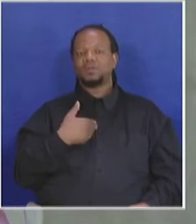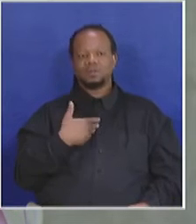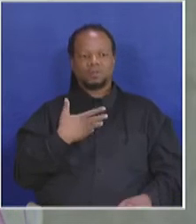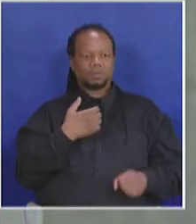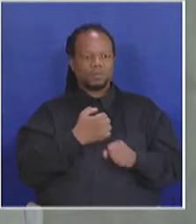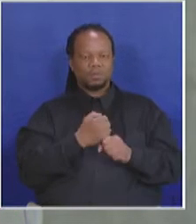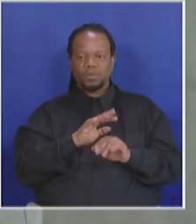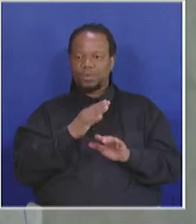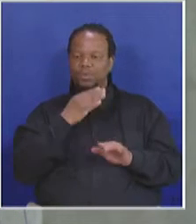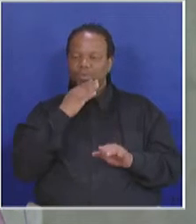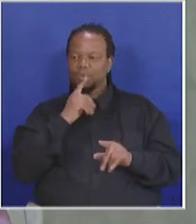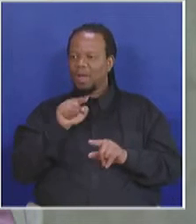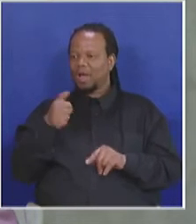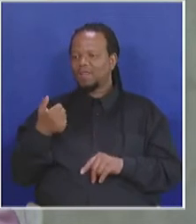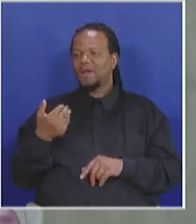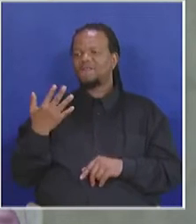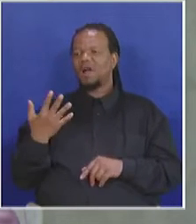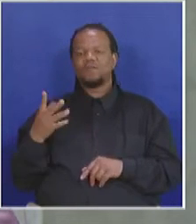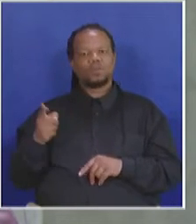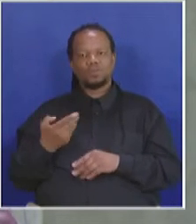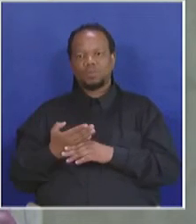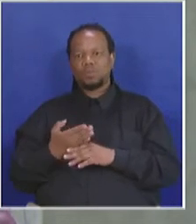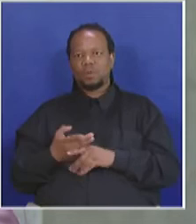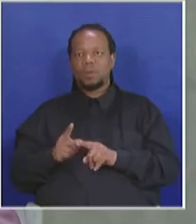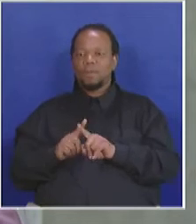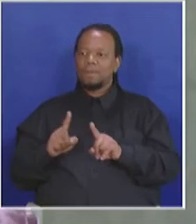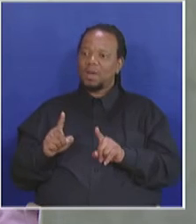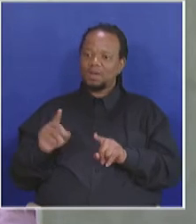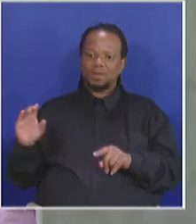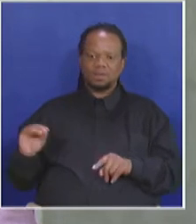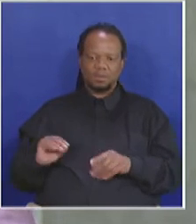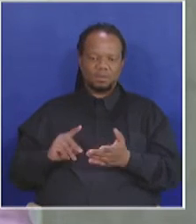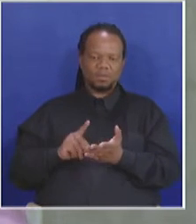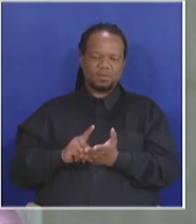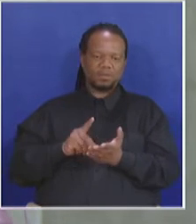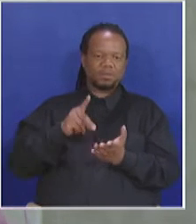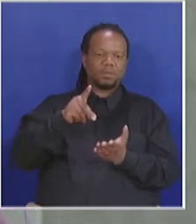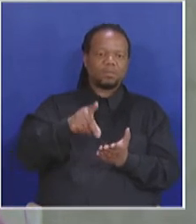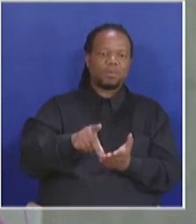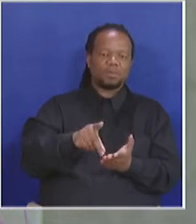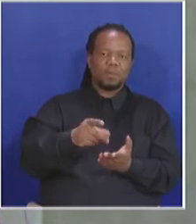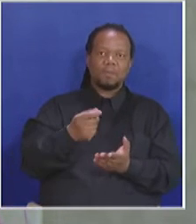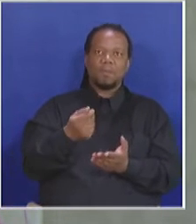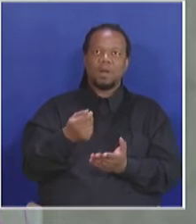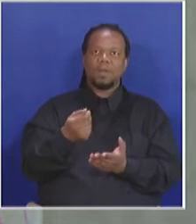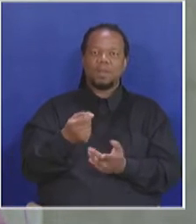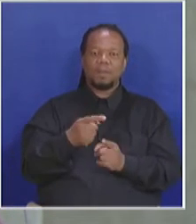utilized. There is a drive-through collection point for the depositing of money, a filing area which has not been demarcated properly, and